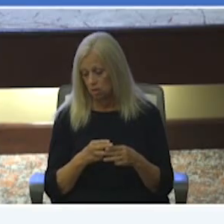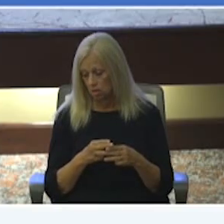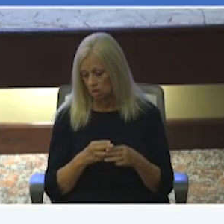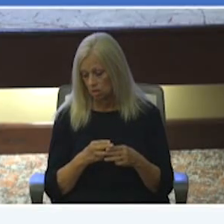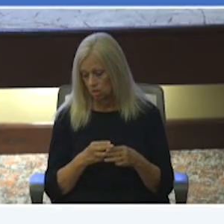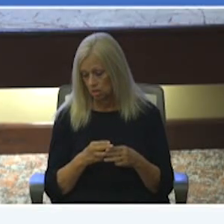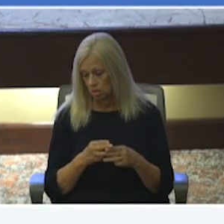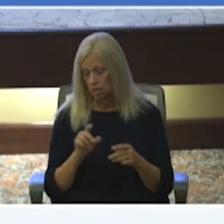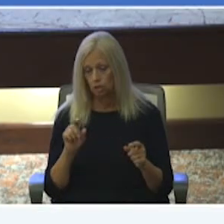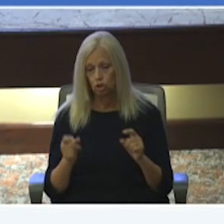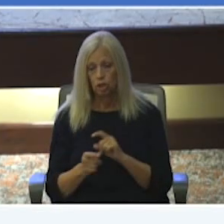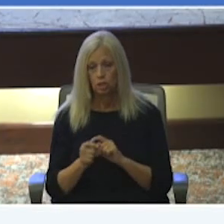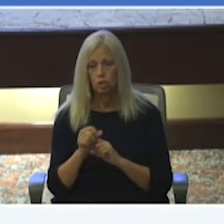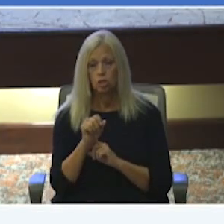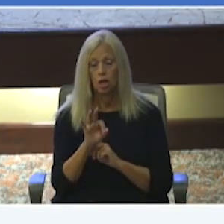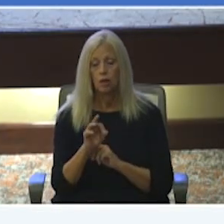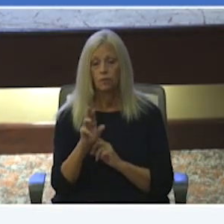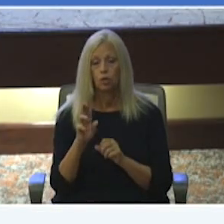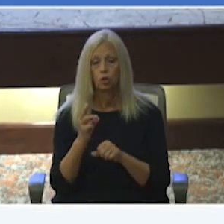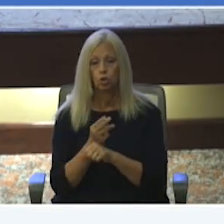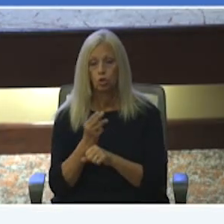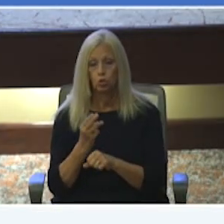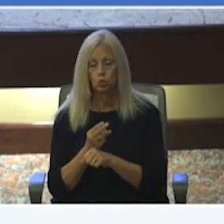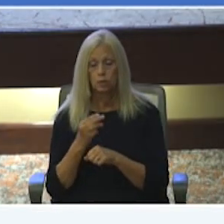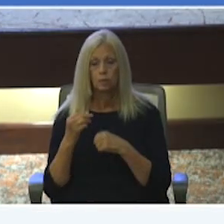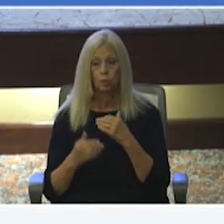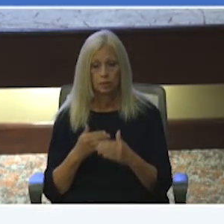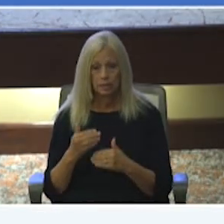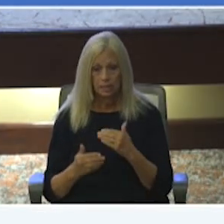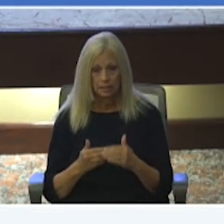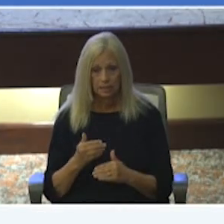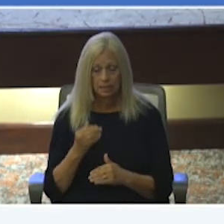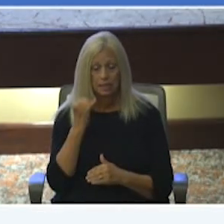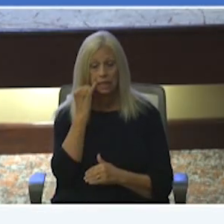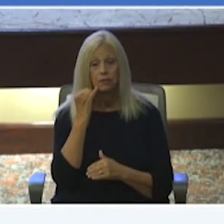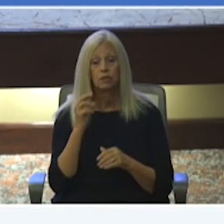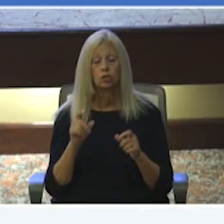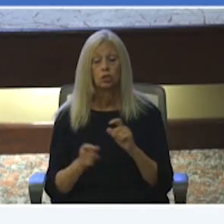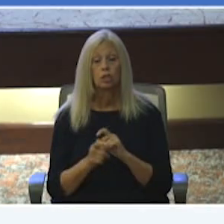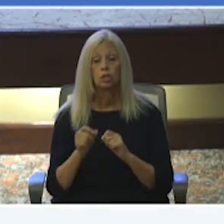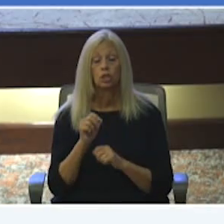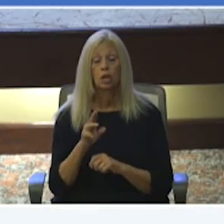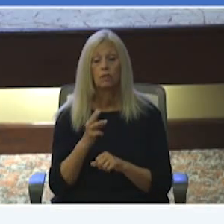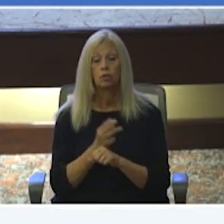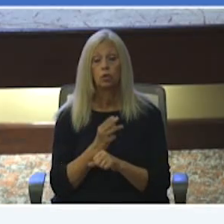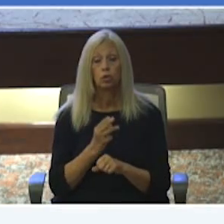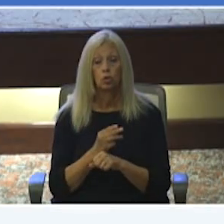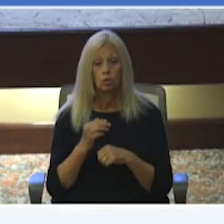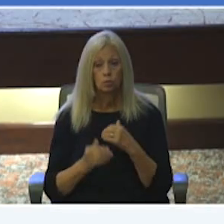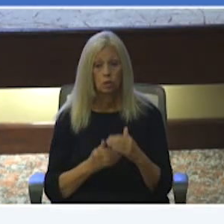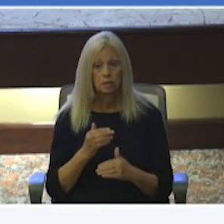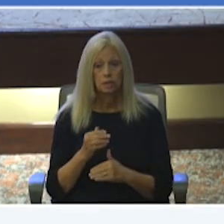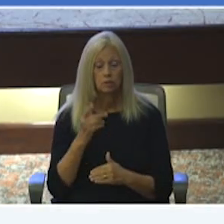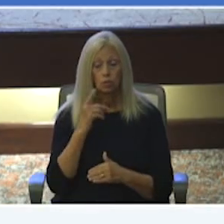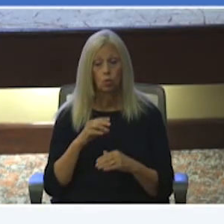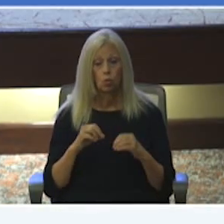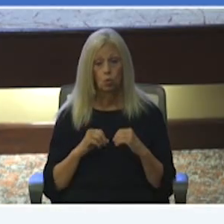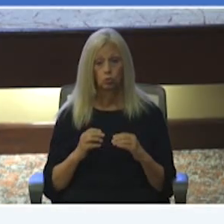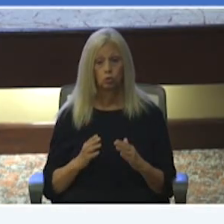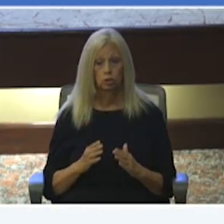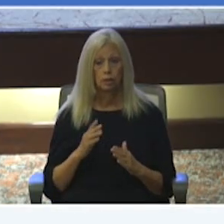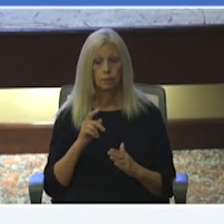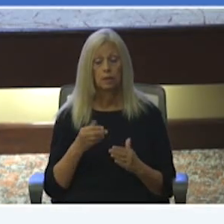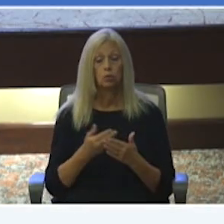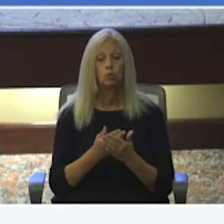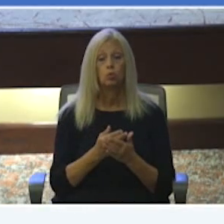change of use process, that if it's a change of use or a tenant or ownership changing, that a new